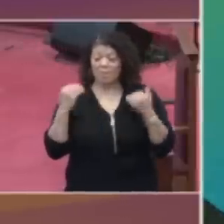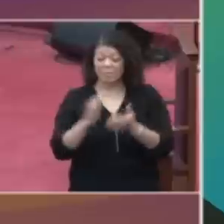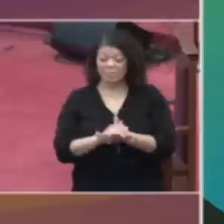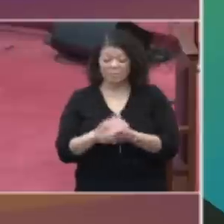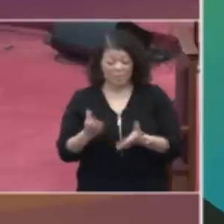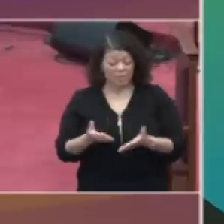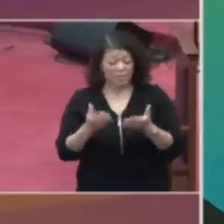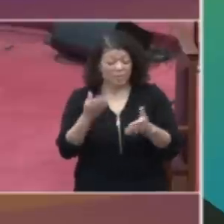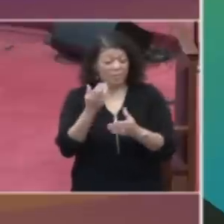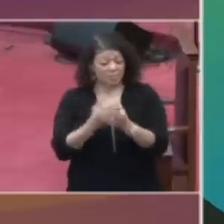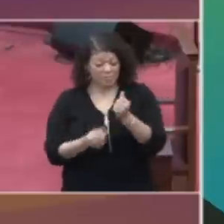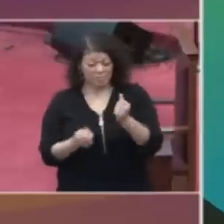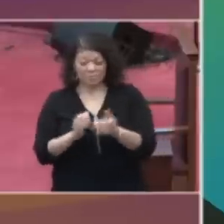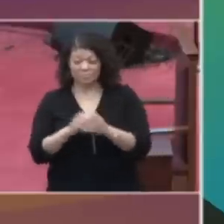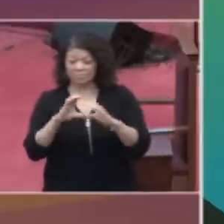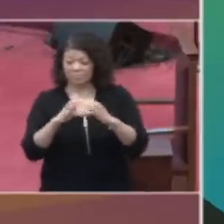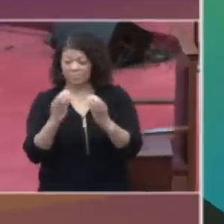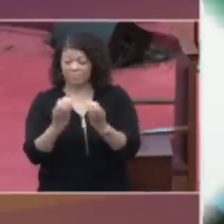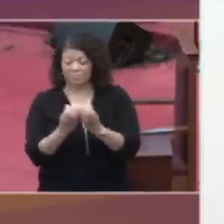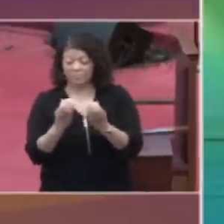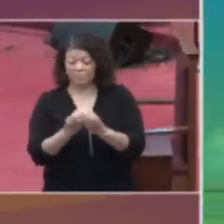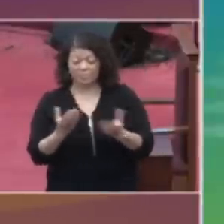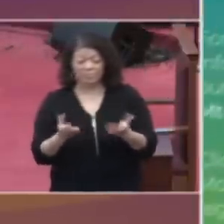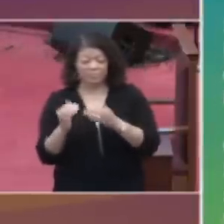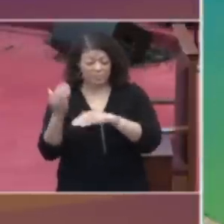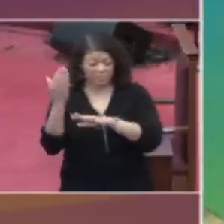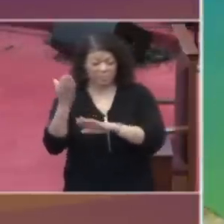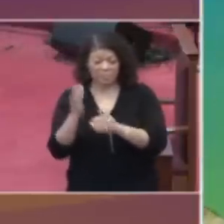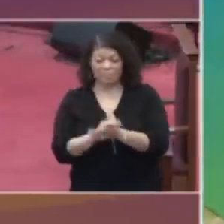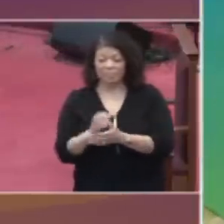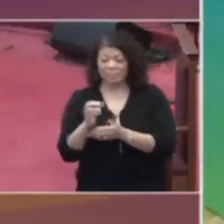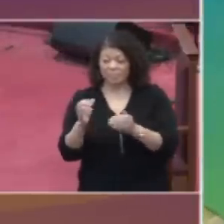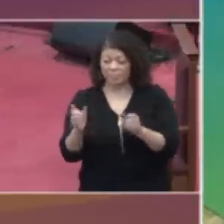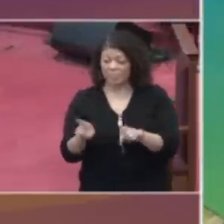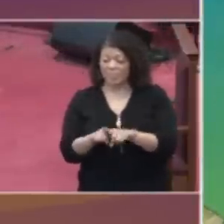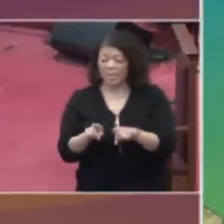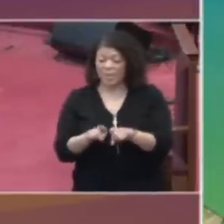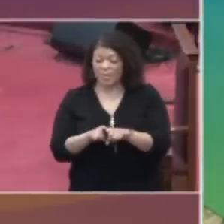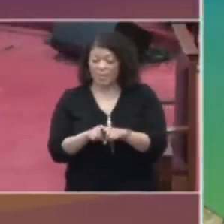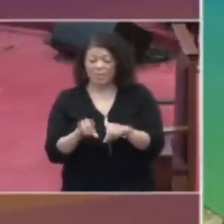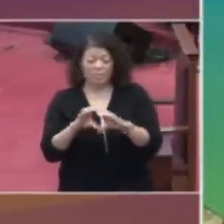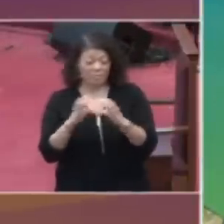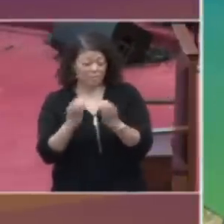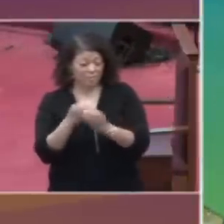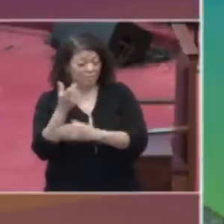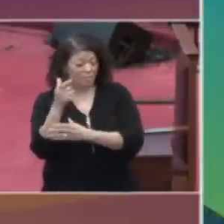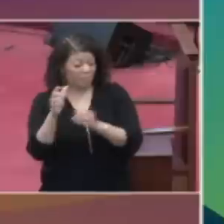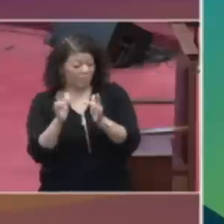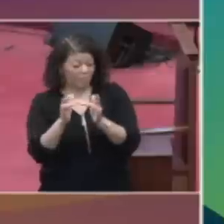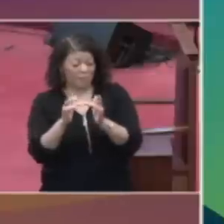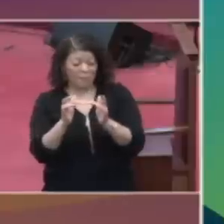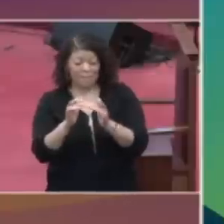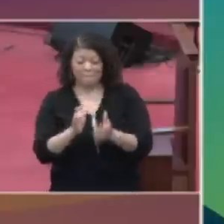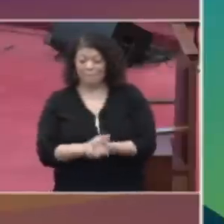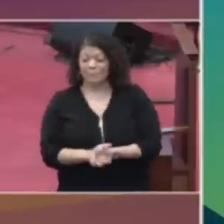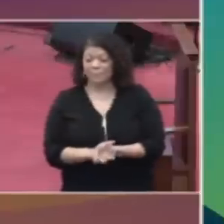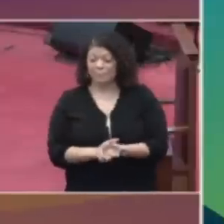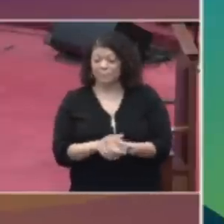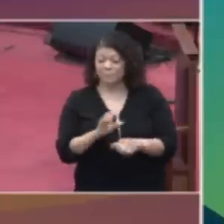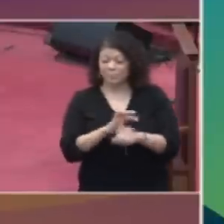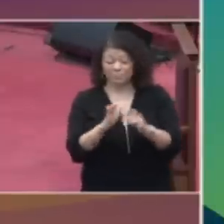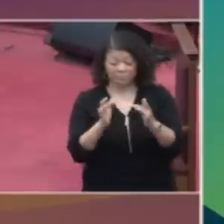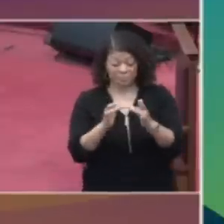teens come together in person or online. For more information, visit our website, mountararat.org, that's